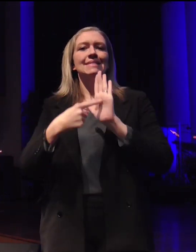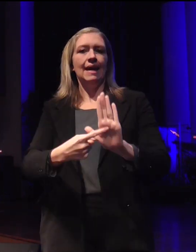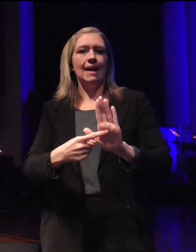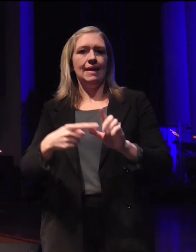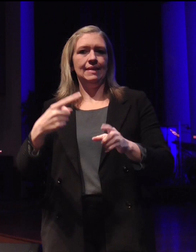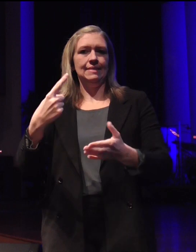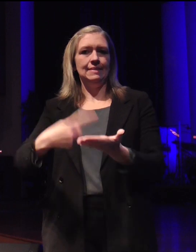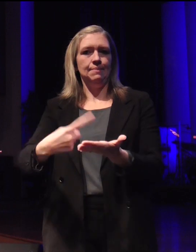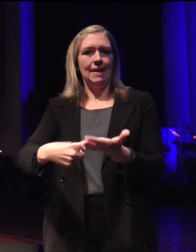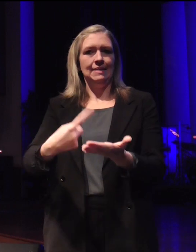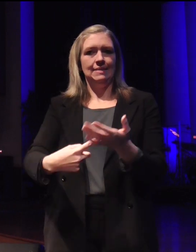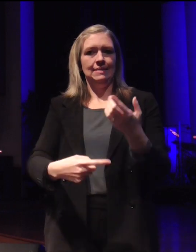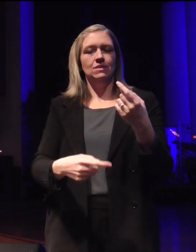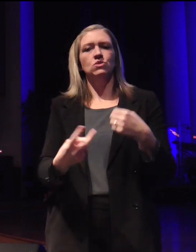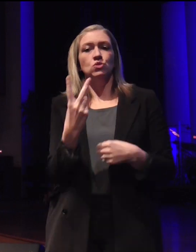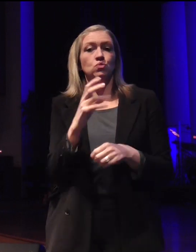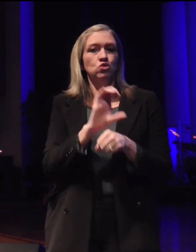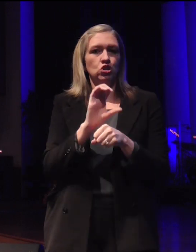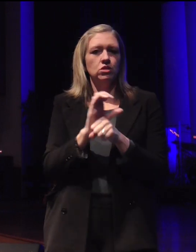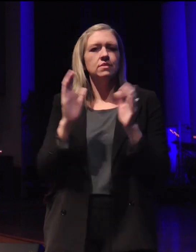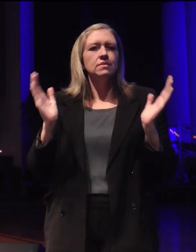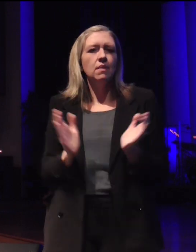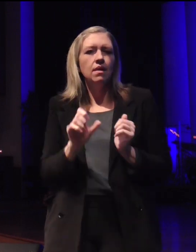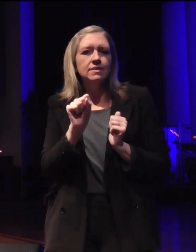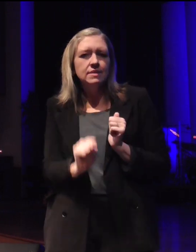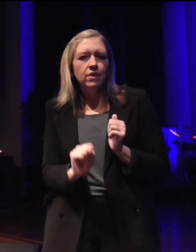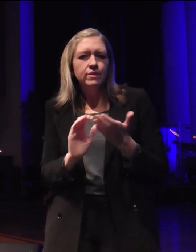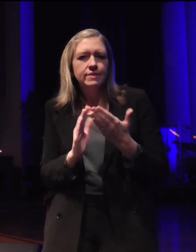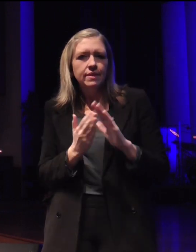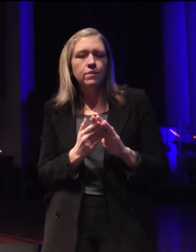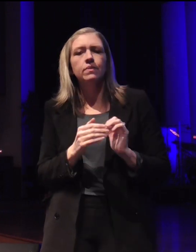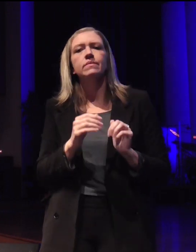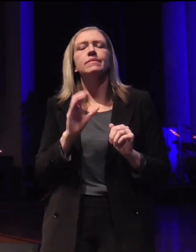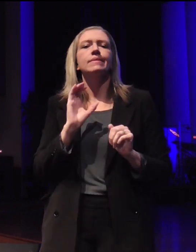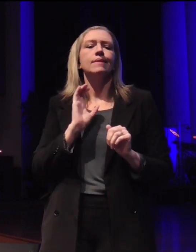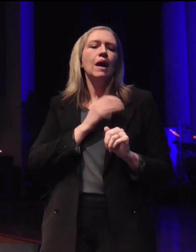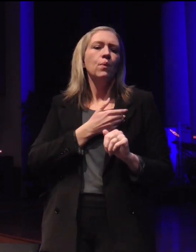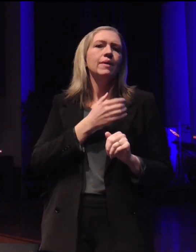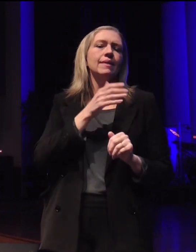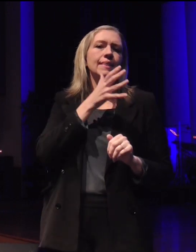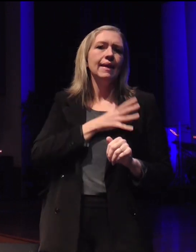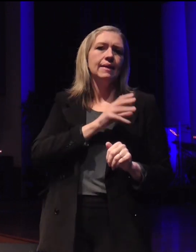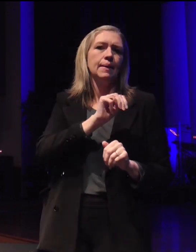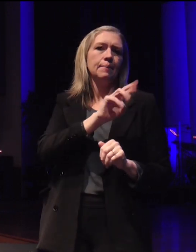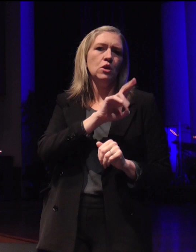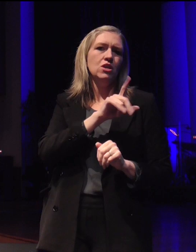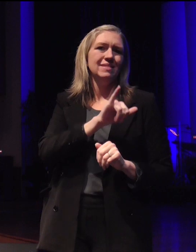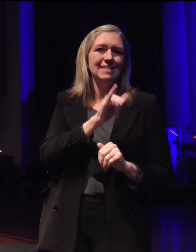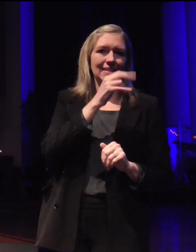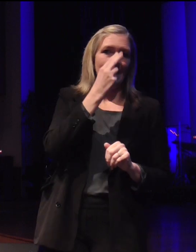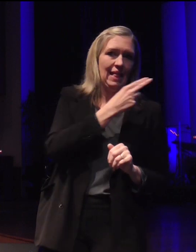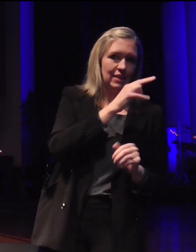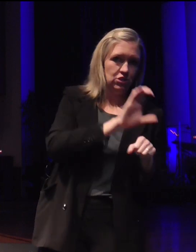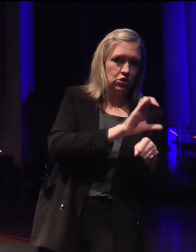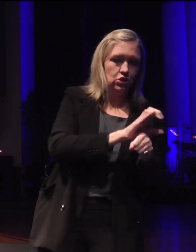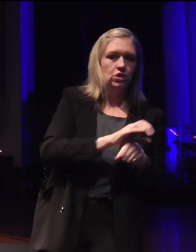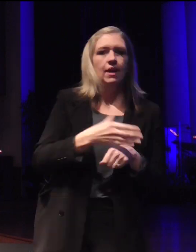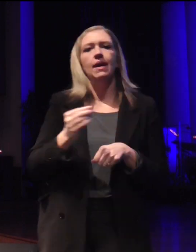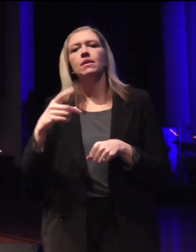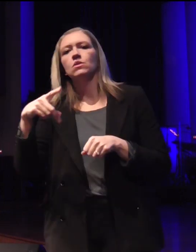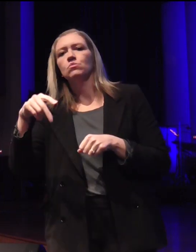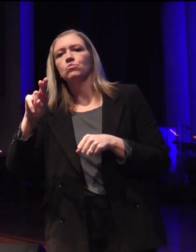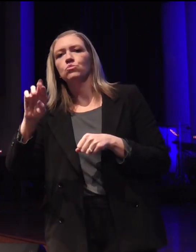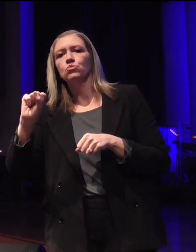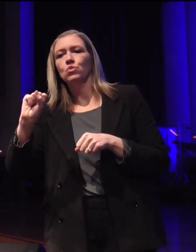churches in a small southern town. It was Our Lady of Martyrs Catholic Church and Cumberland Presbyterian. And